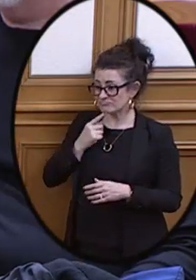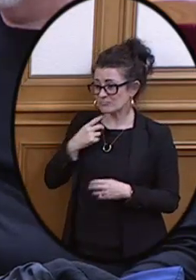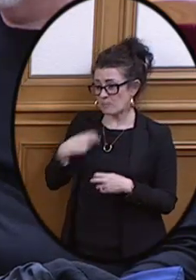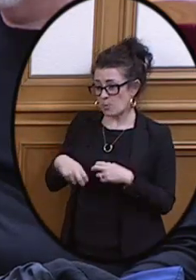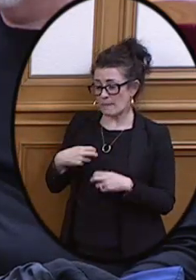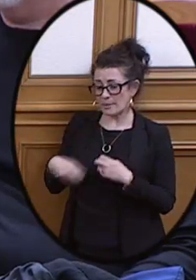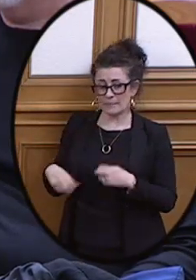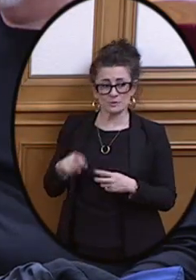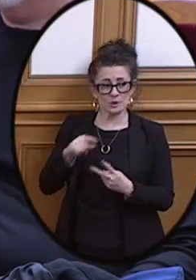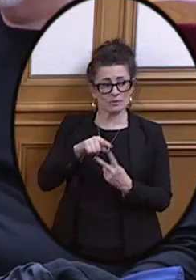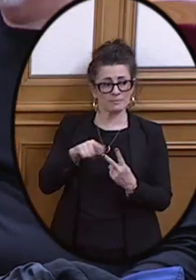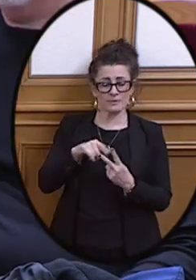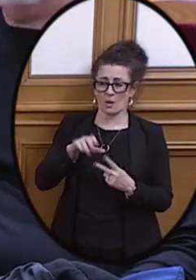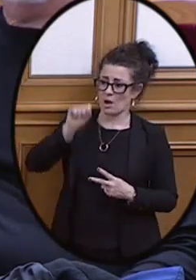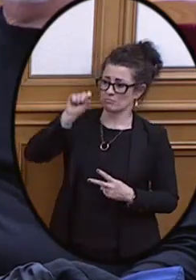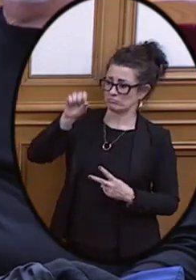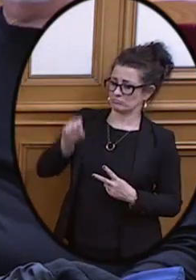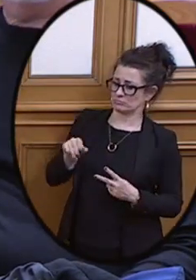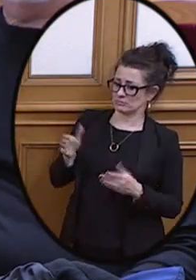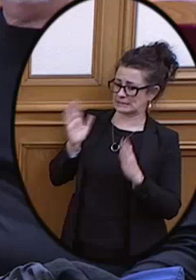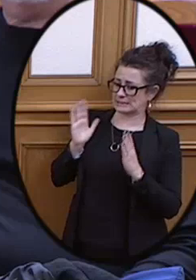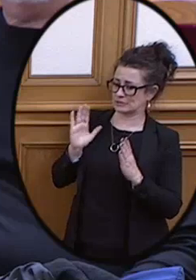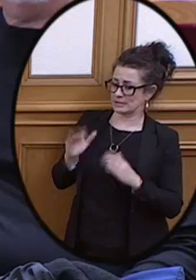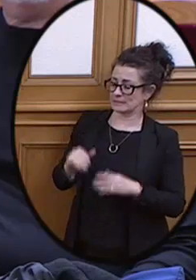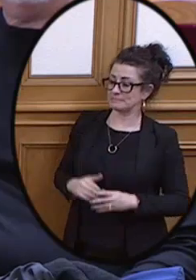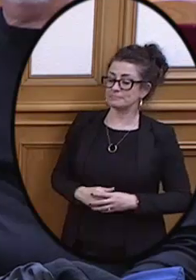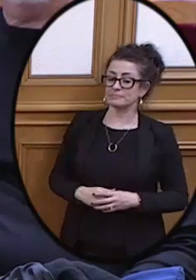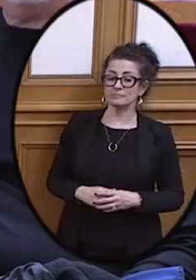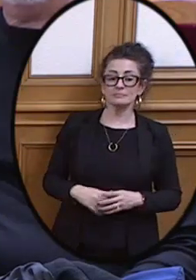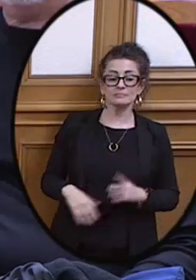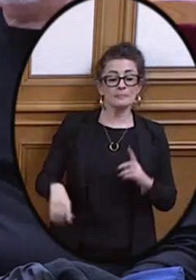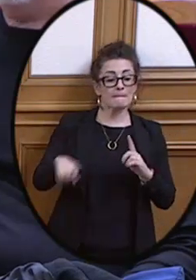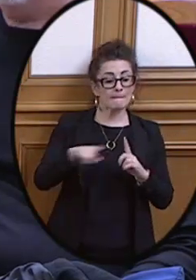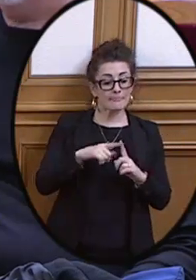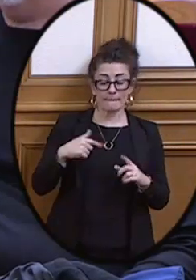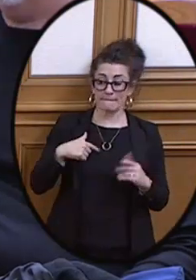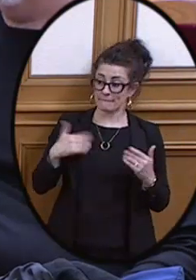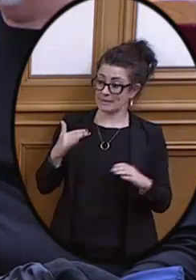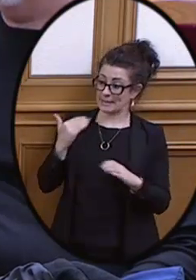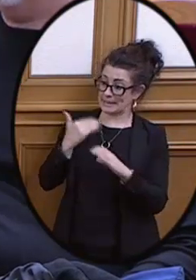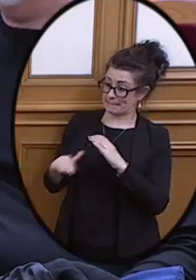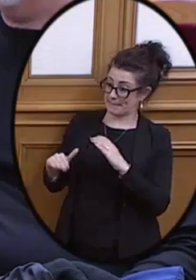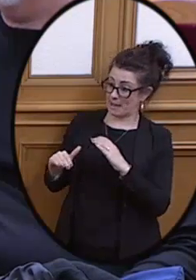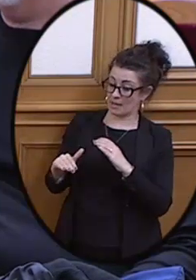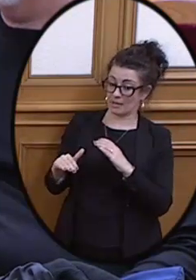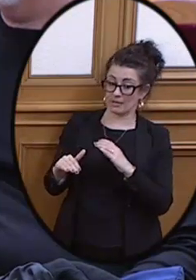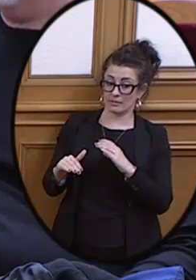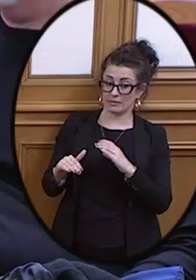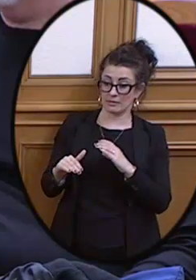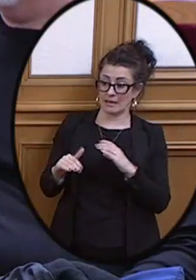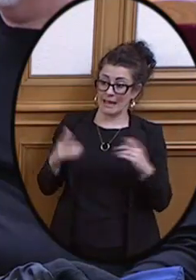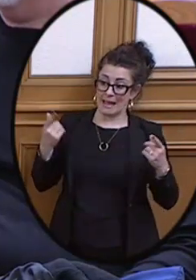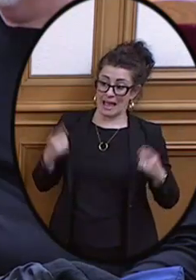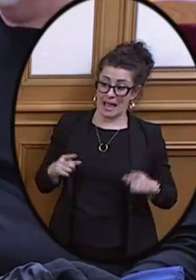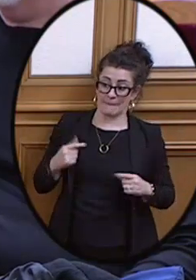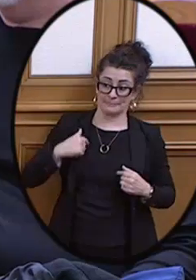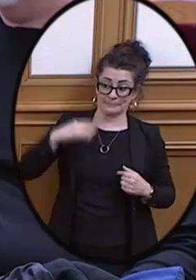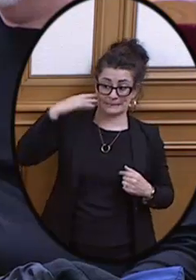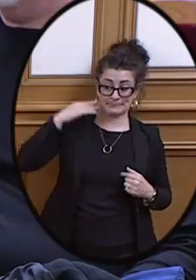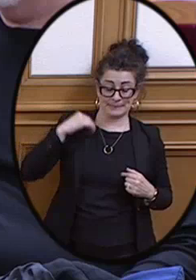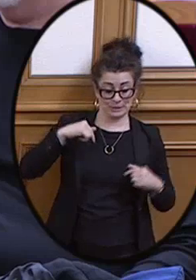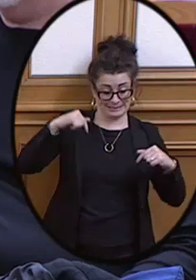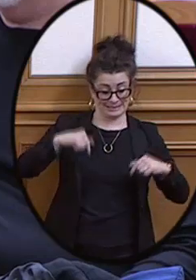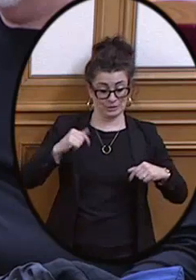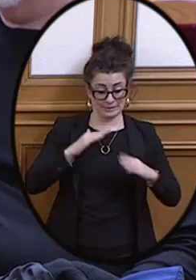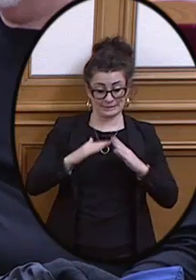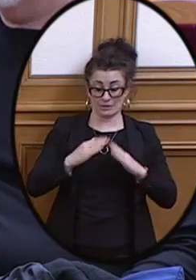So those are the main matters I wanted to bring to your attention. Also, I had brought up over email previously that I was harassed by a police officer here in City